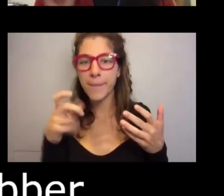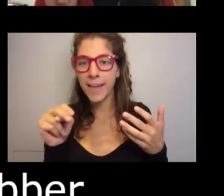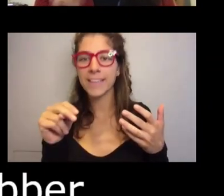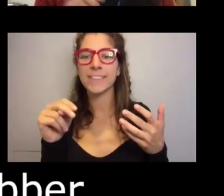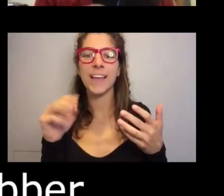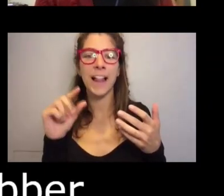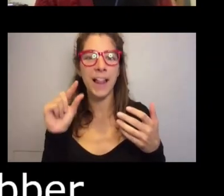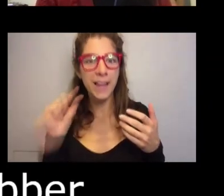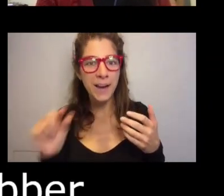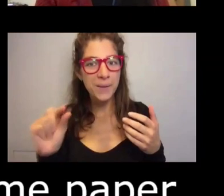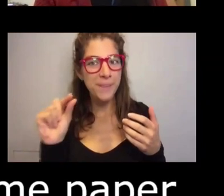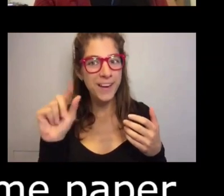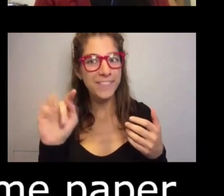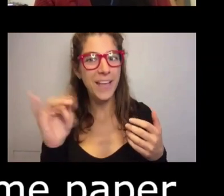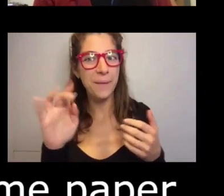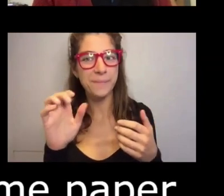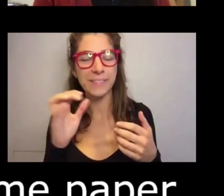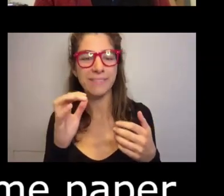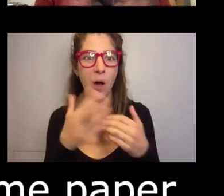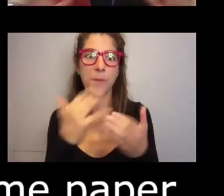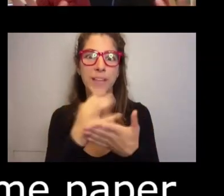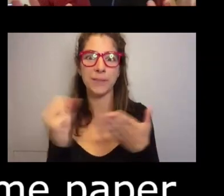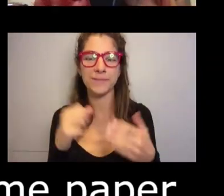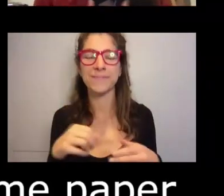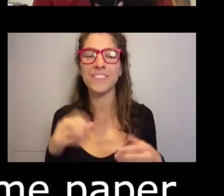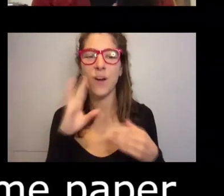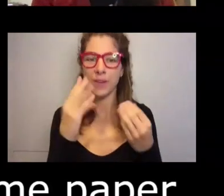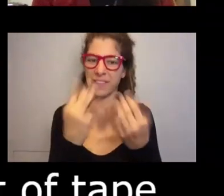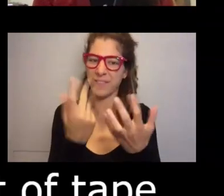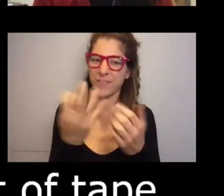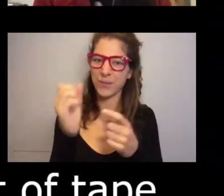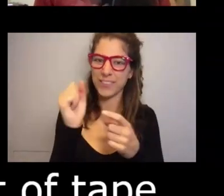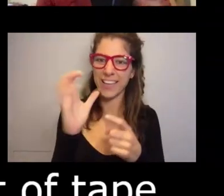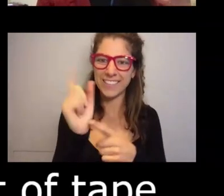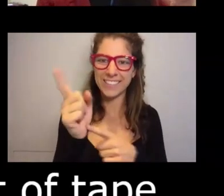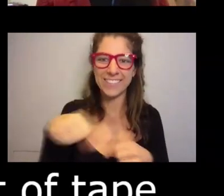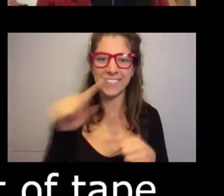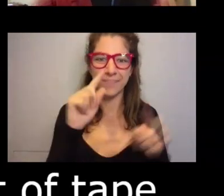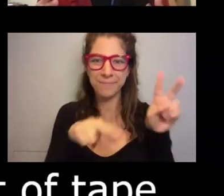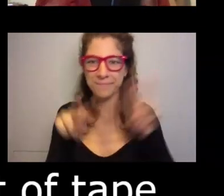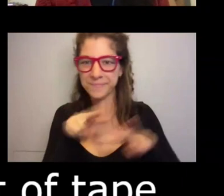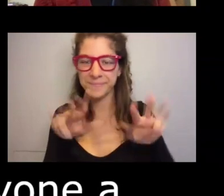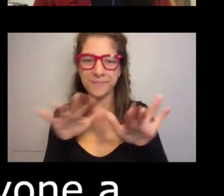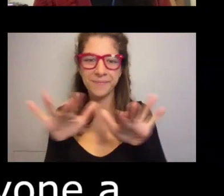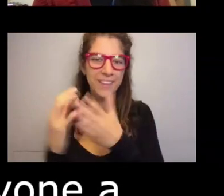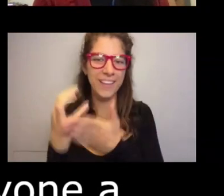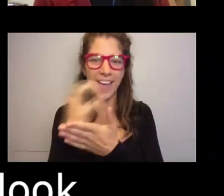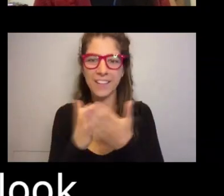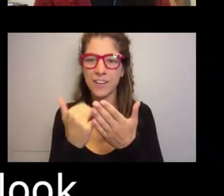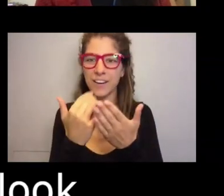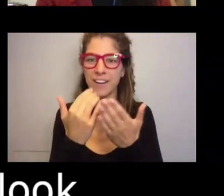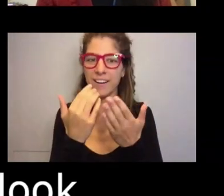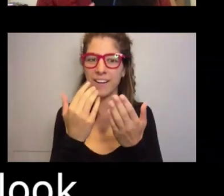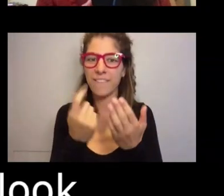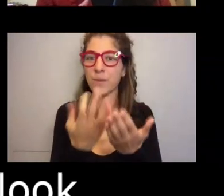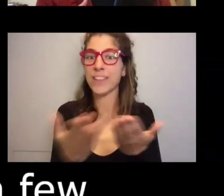and a little bit of tape. So I'm going to give everyone a few seconds. If you can look around you and gather a few items you